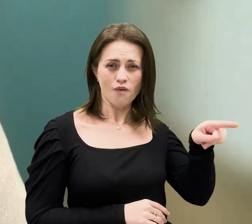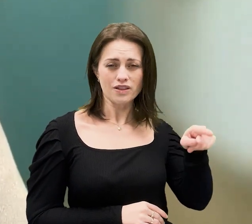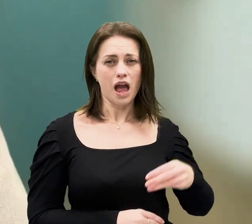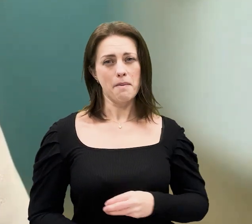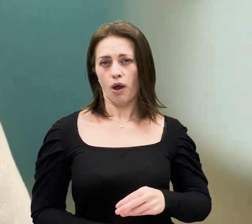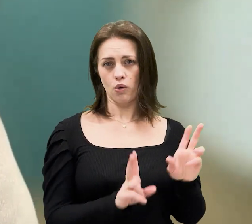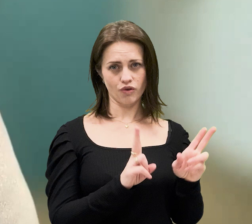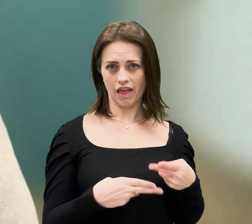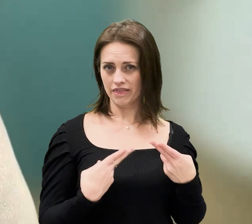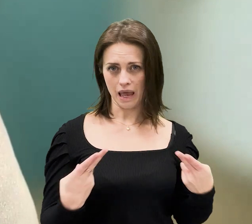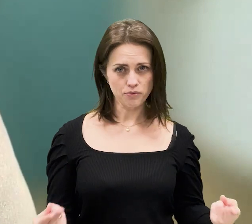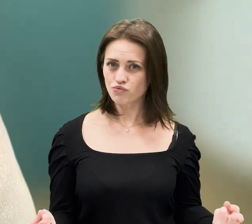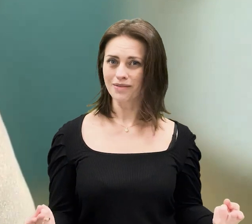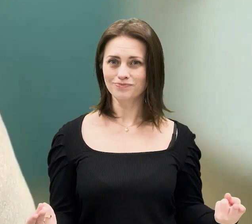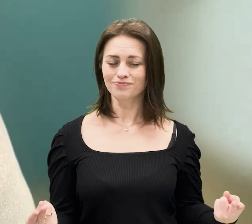this moment. So I